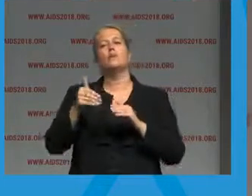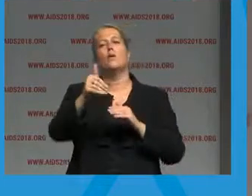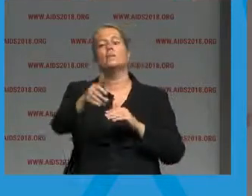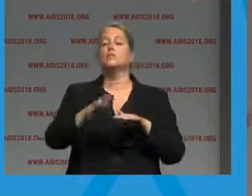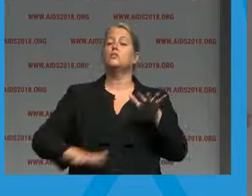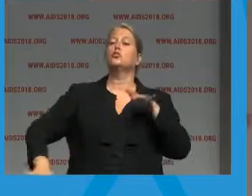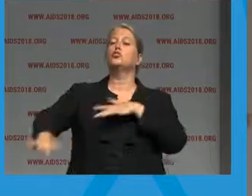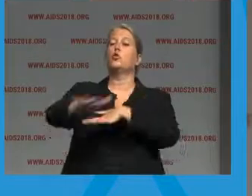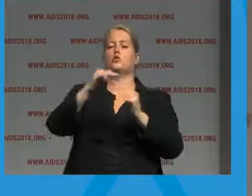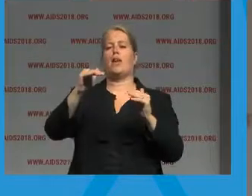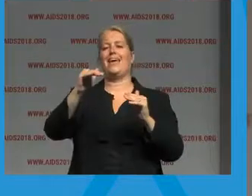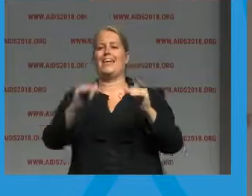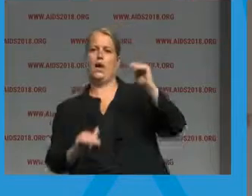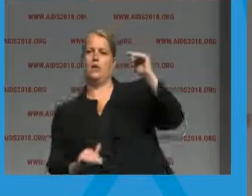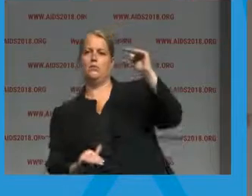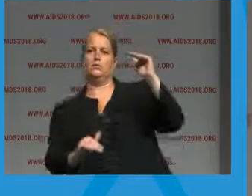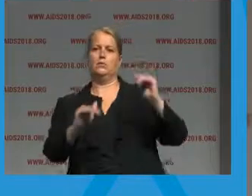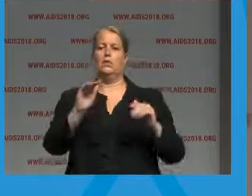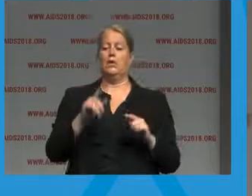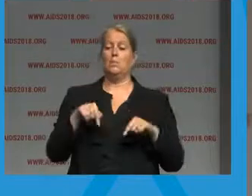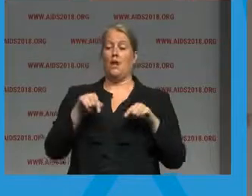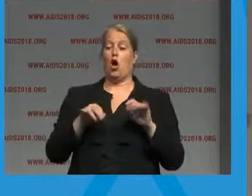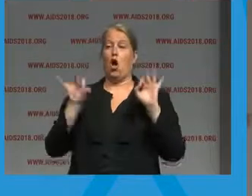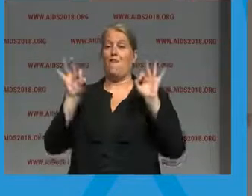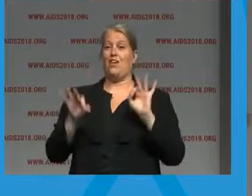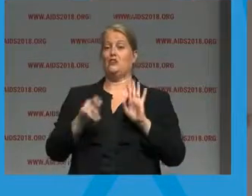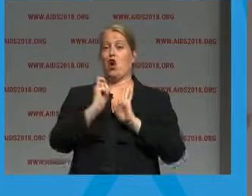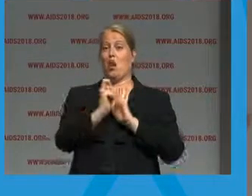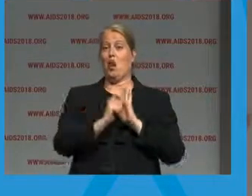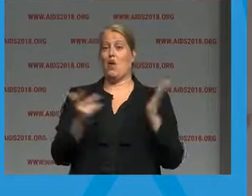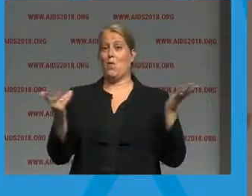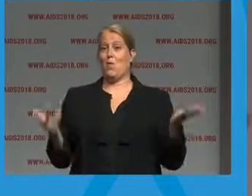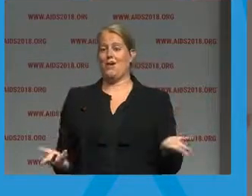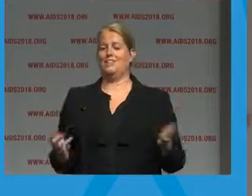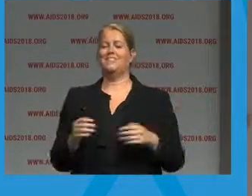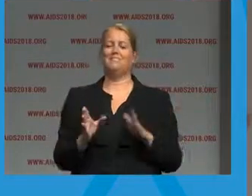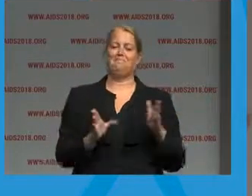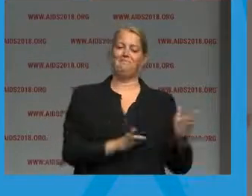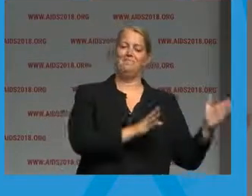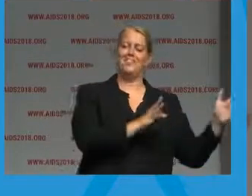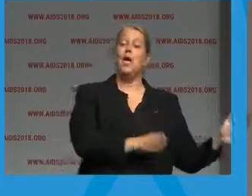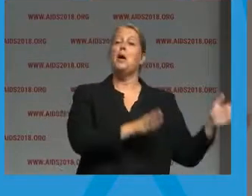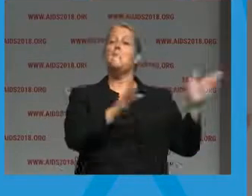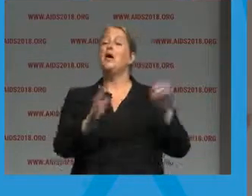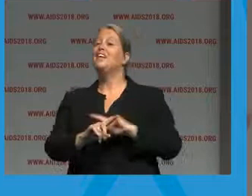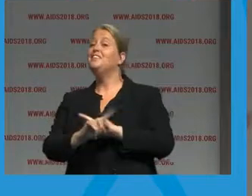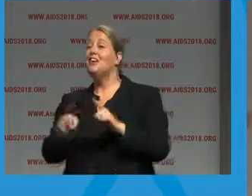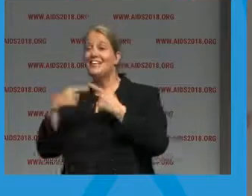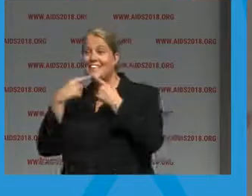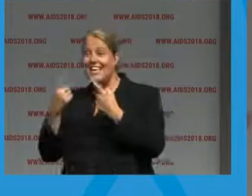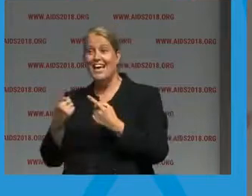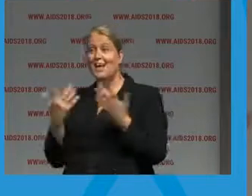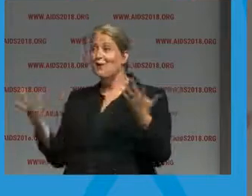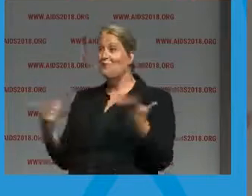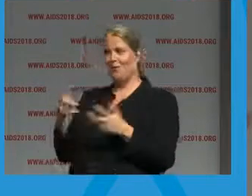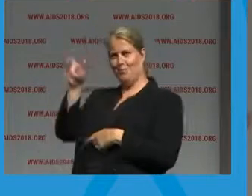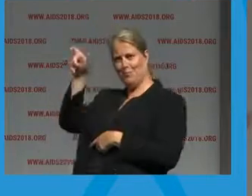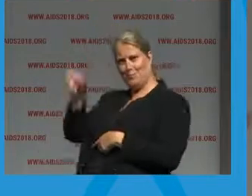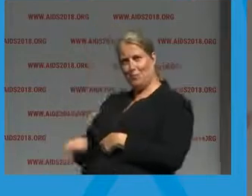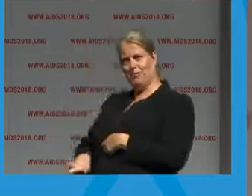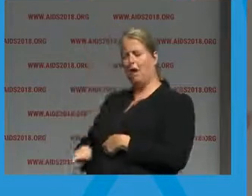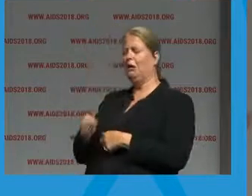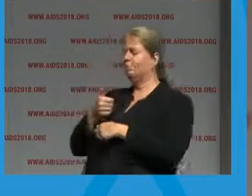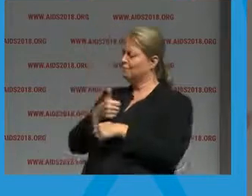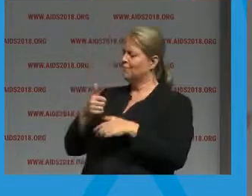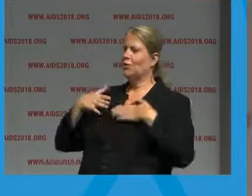inequities. But this is his official bio. What it doesn't say is that Paul is an extraordinary humanitarian who has